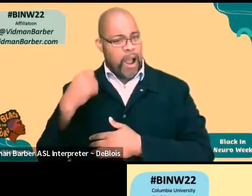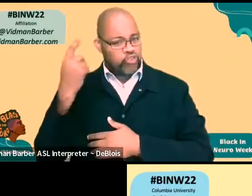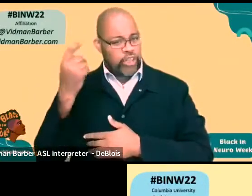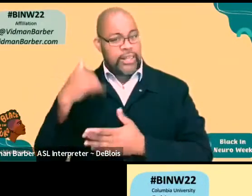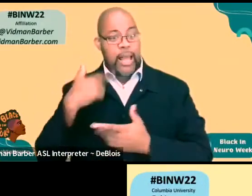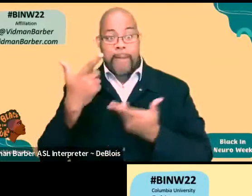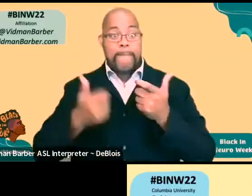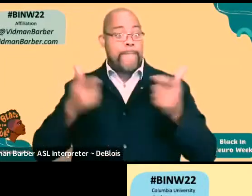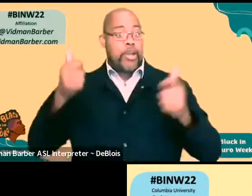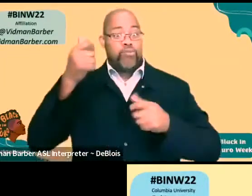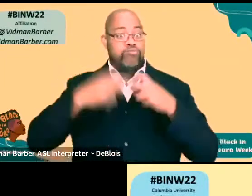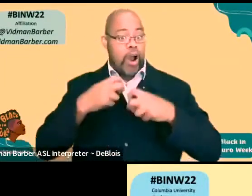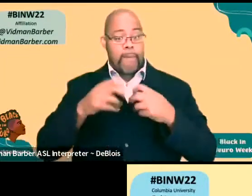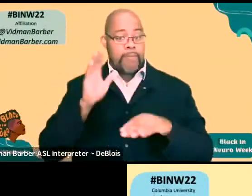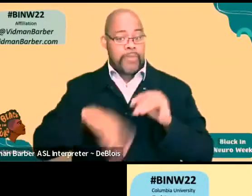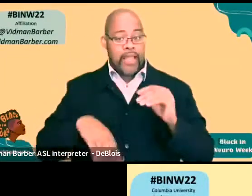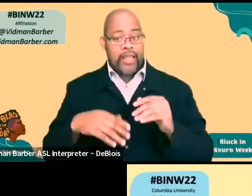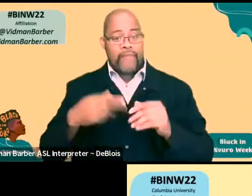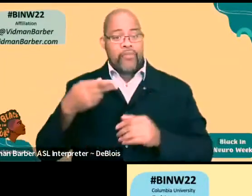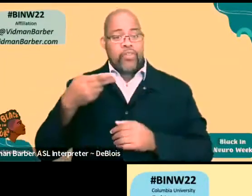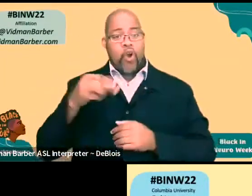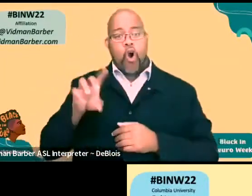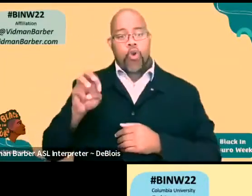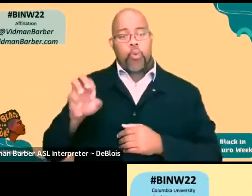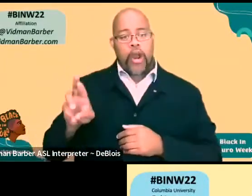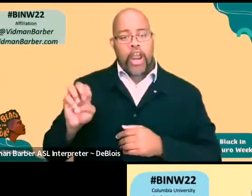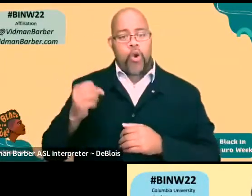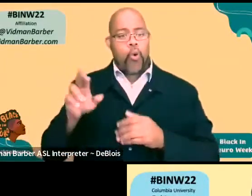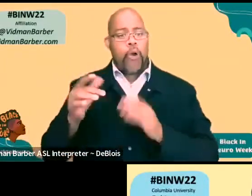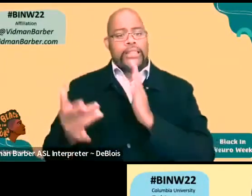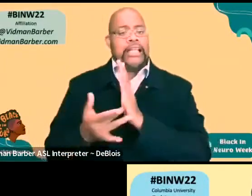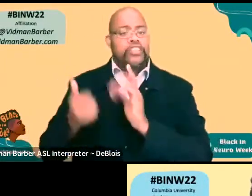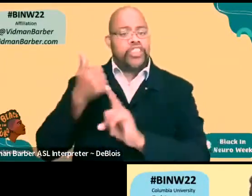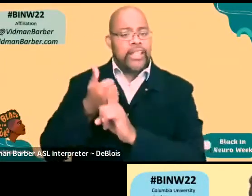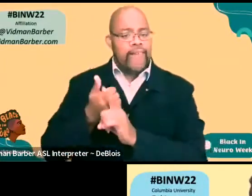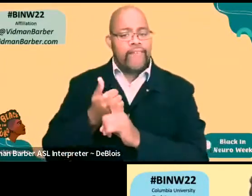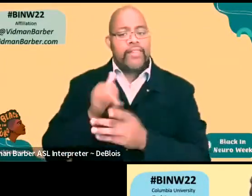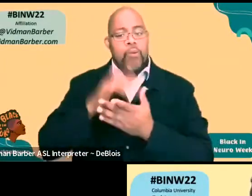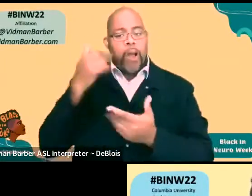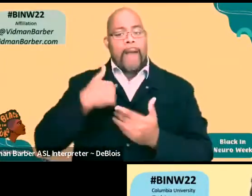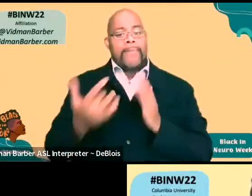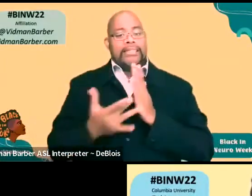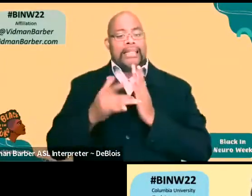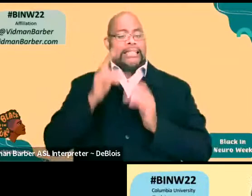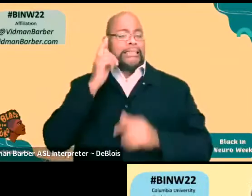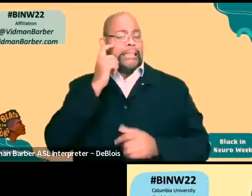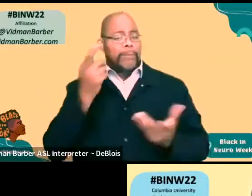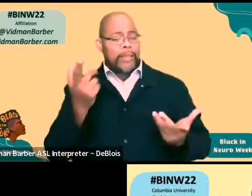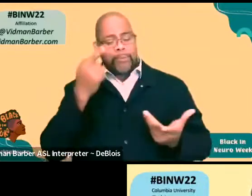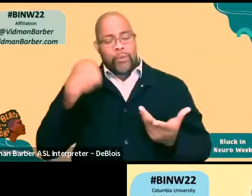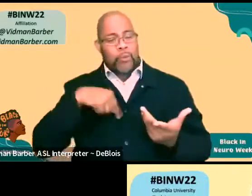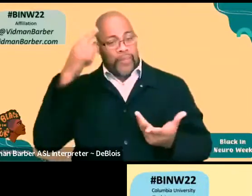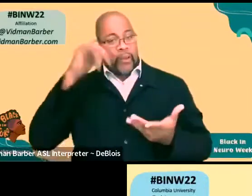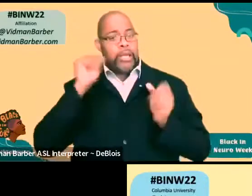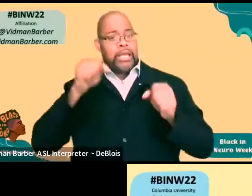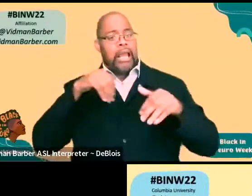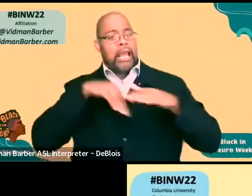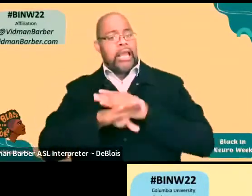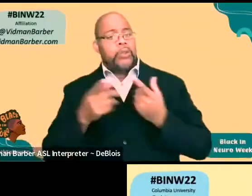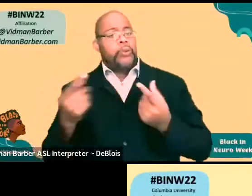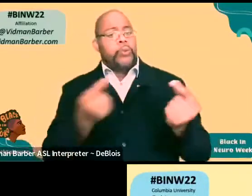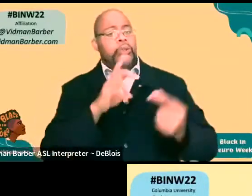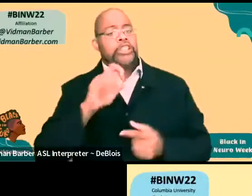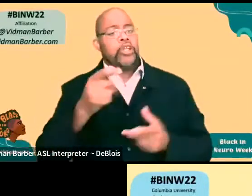problem than, the hardware or the technology solution. That's why I'm a techno skeptic, because we think we can go in and do a